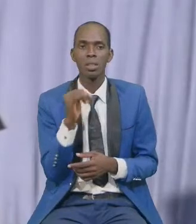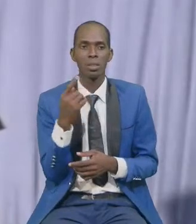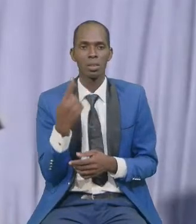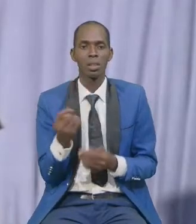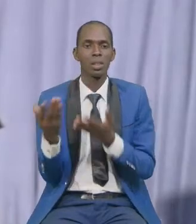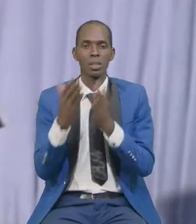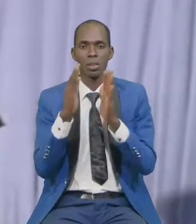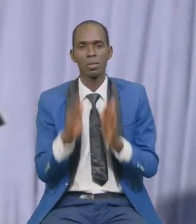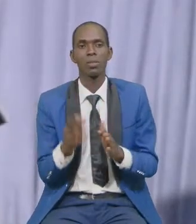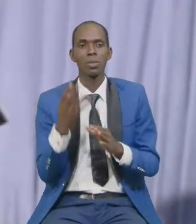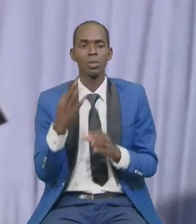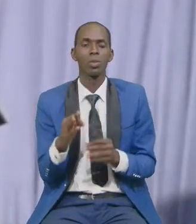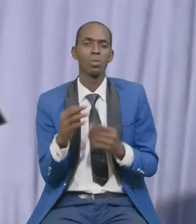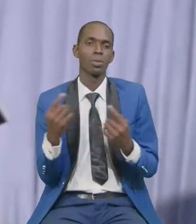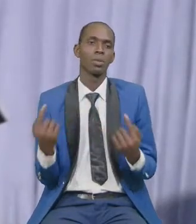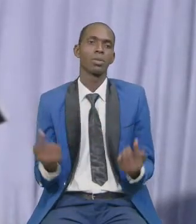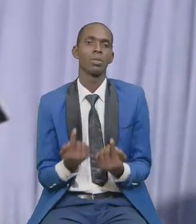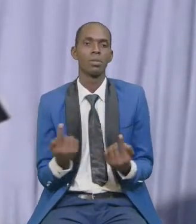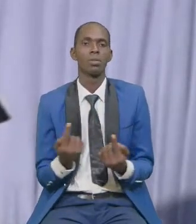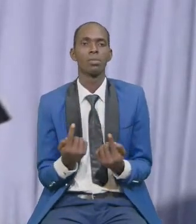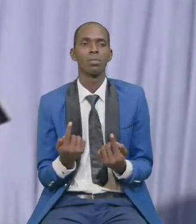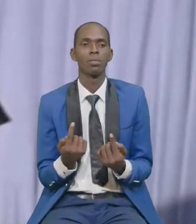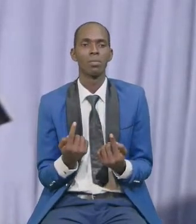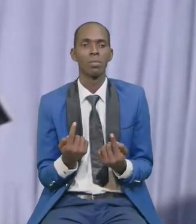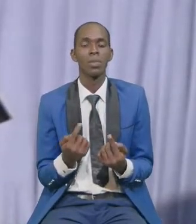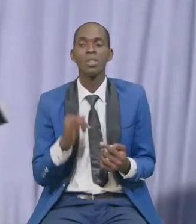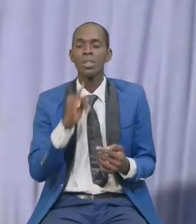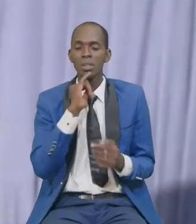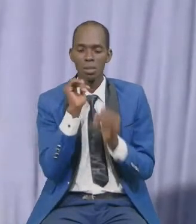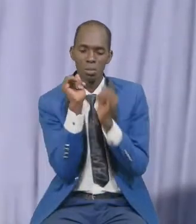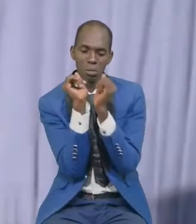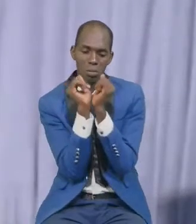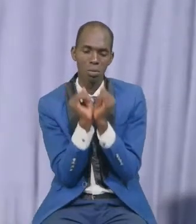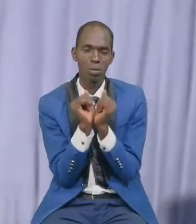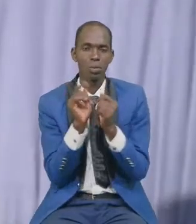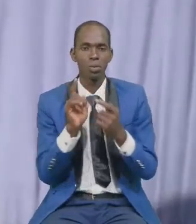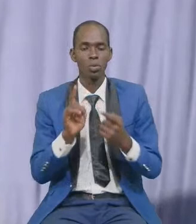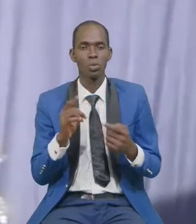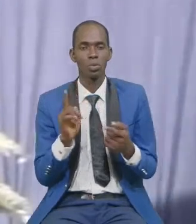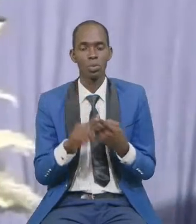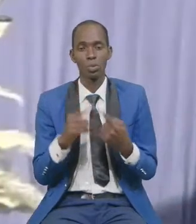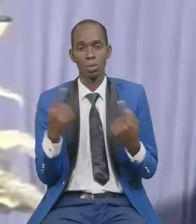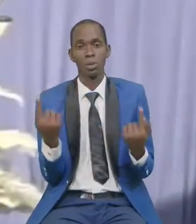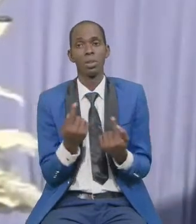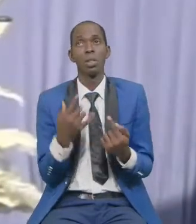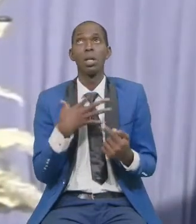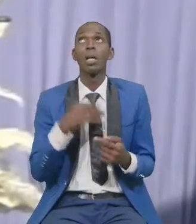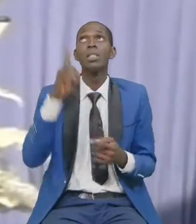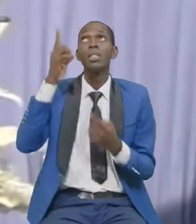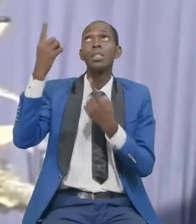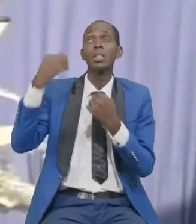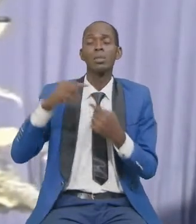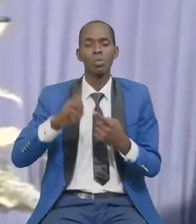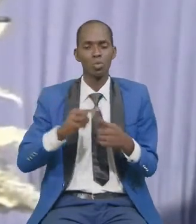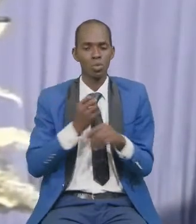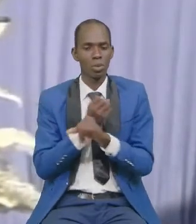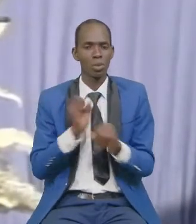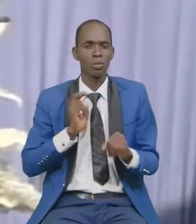a servant of sin, is a slave of sin. And he came to set us free from